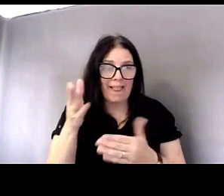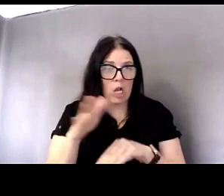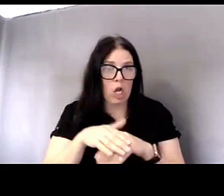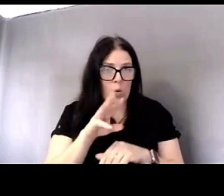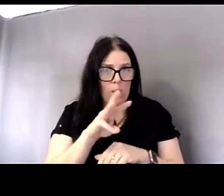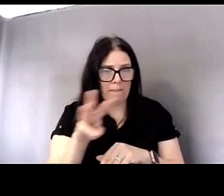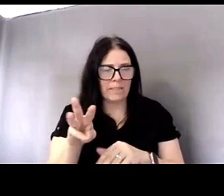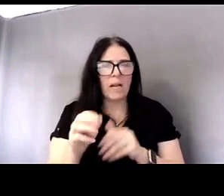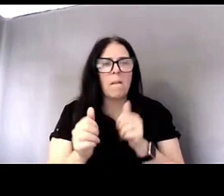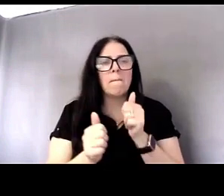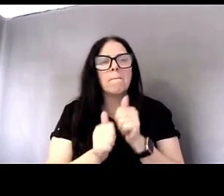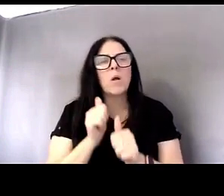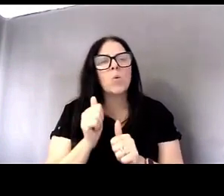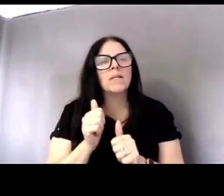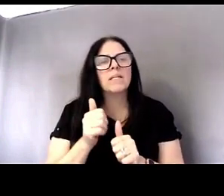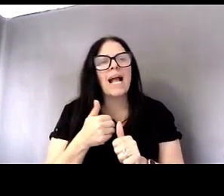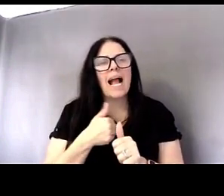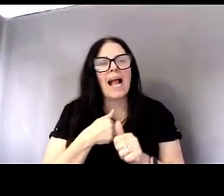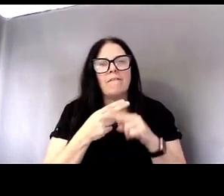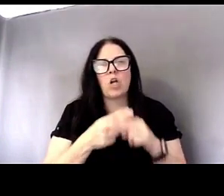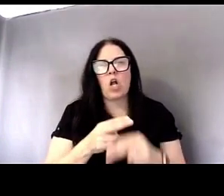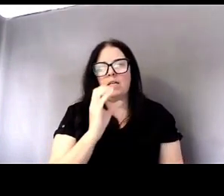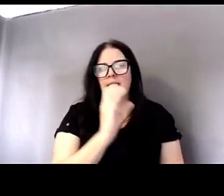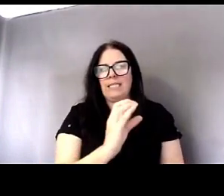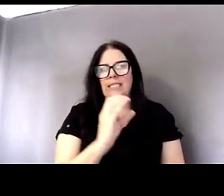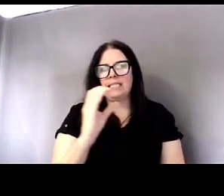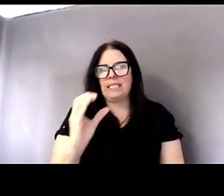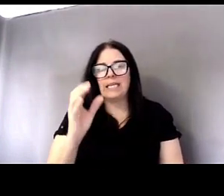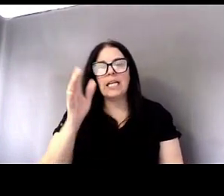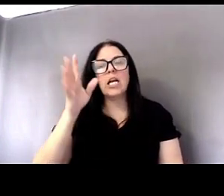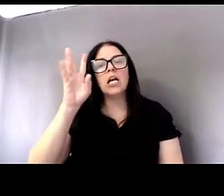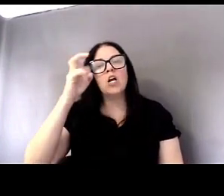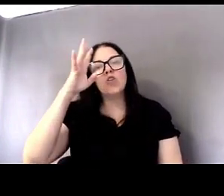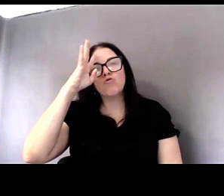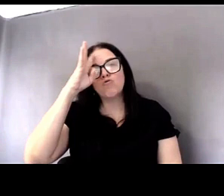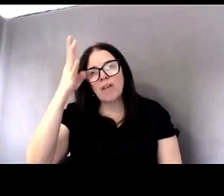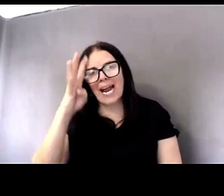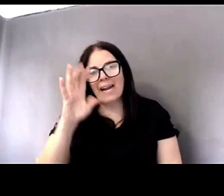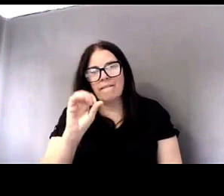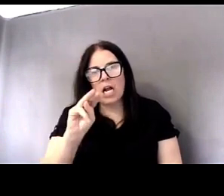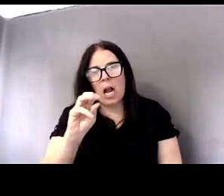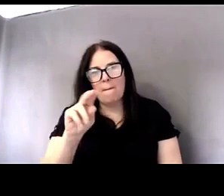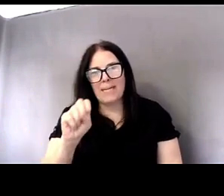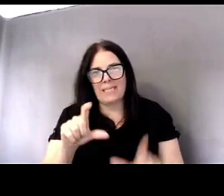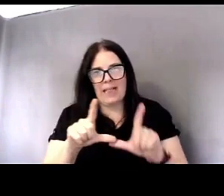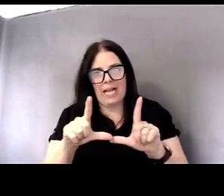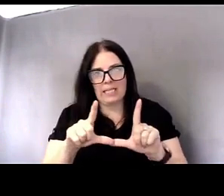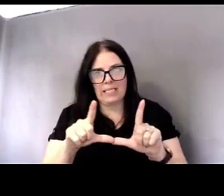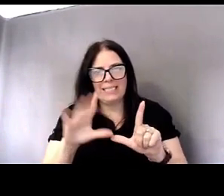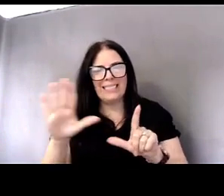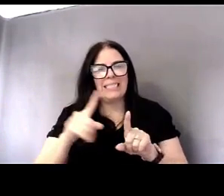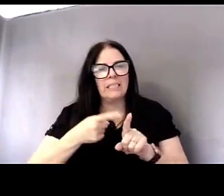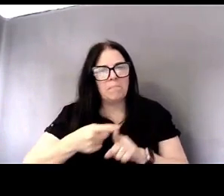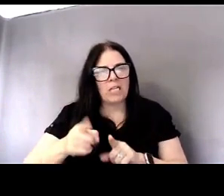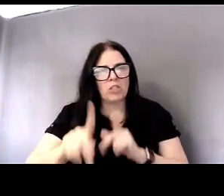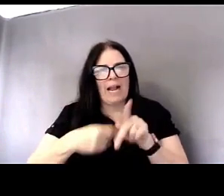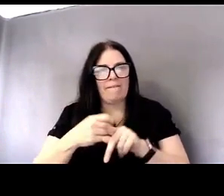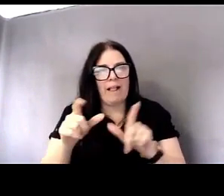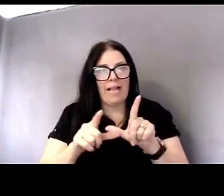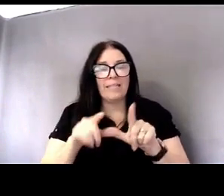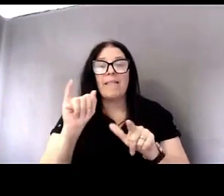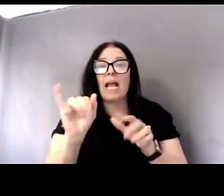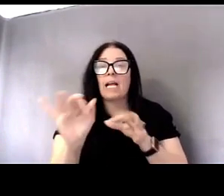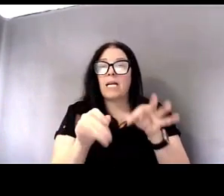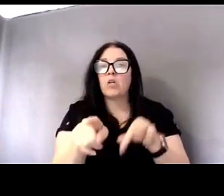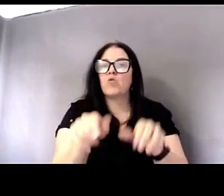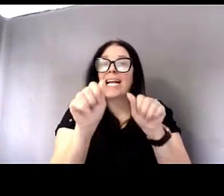use what's called the Creative Commons licensing. It's a way of describing what can be done with a resource.